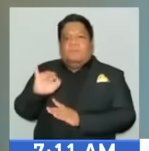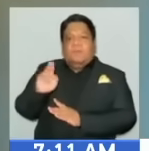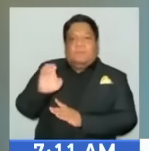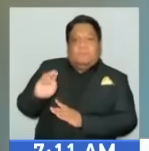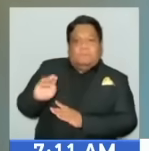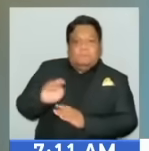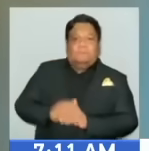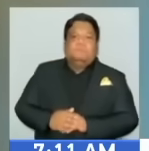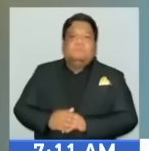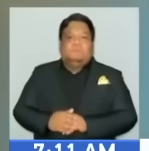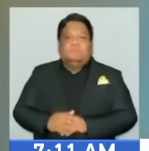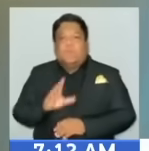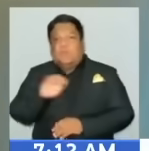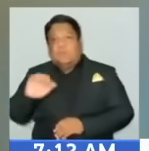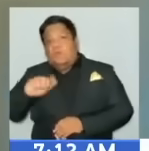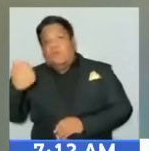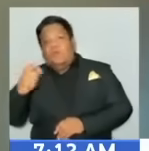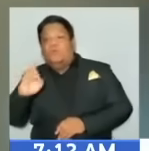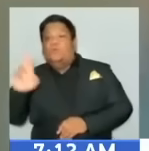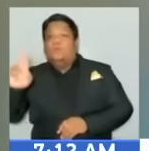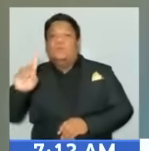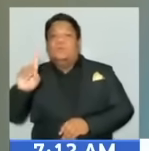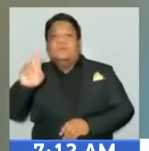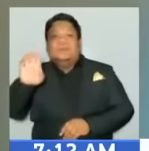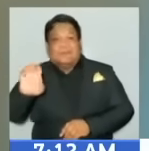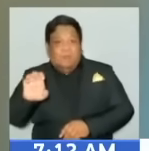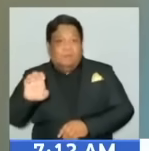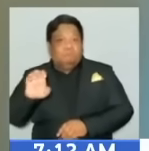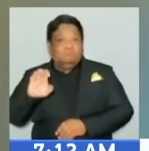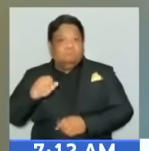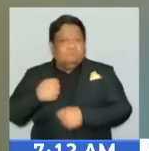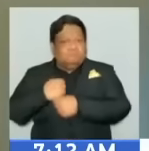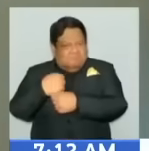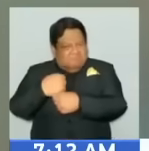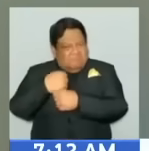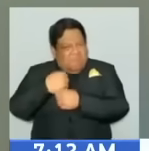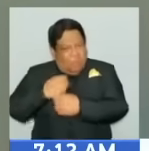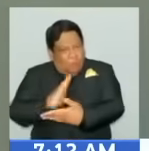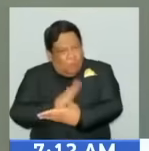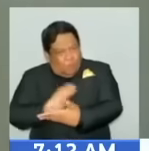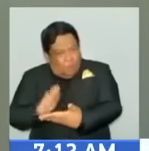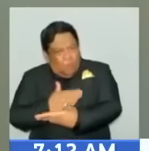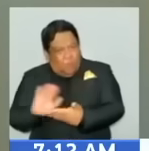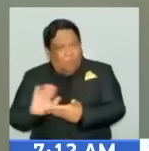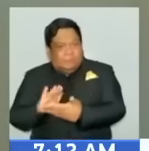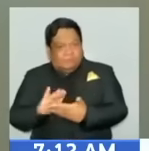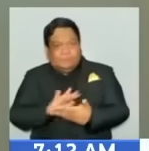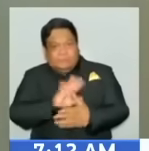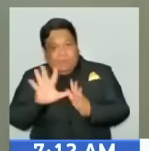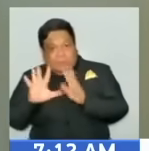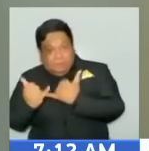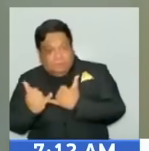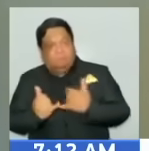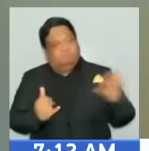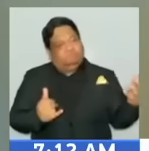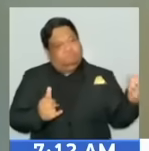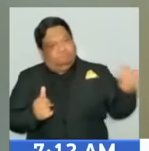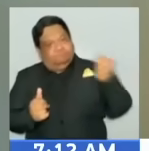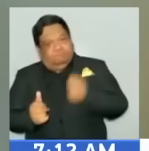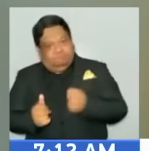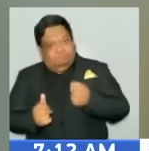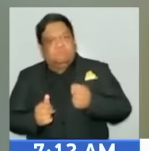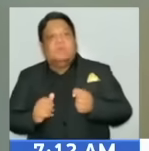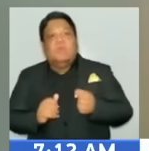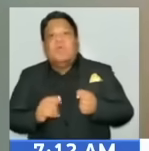na Interscope Records at Aftermath Entertainment. Nakinabibilangan din na award-winning artist na sina Kendrick Lamar